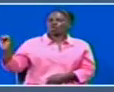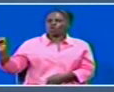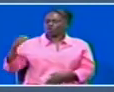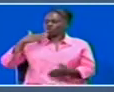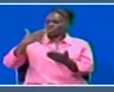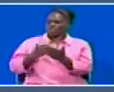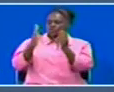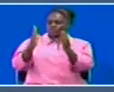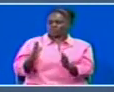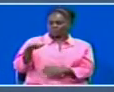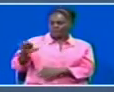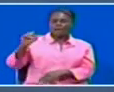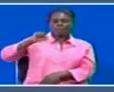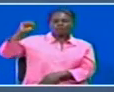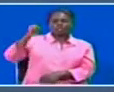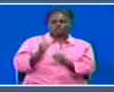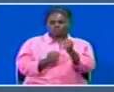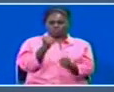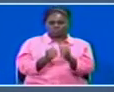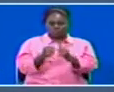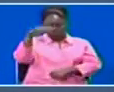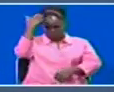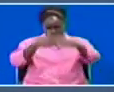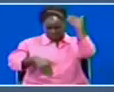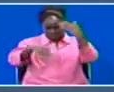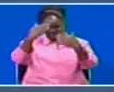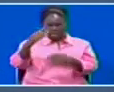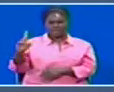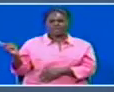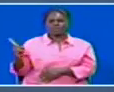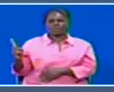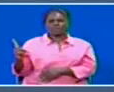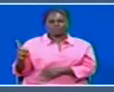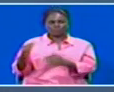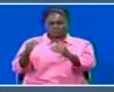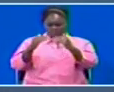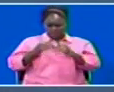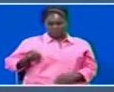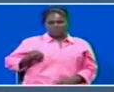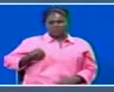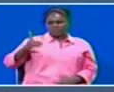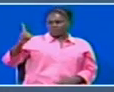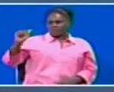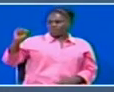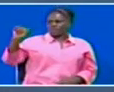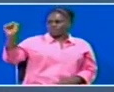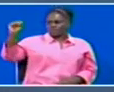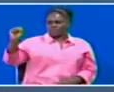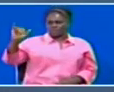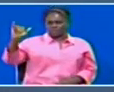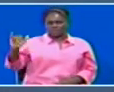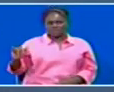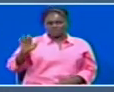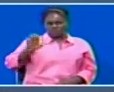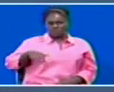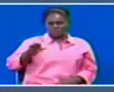Thank you very much. He's a political scientist and senior lecturer at the University of Nairobi. We have Daisy Amdany. Thank you so much. Coordinator of the National